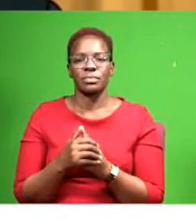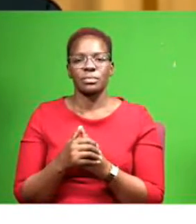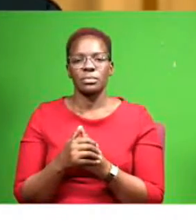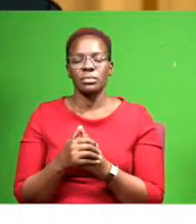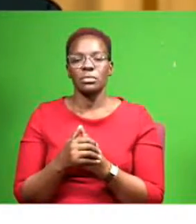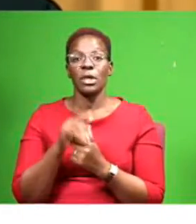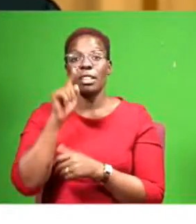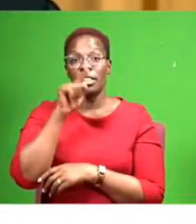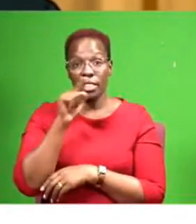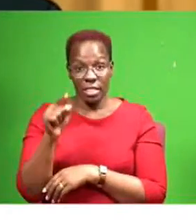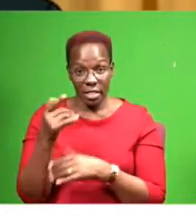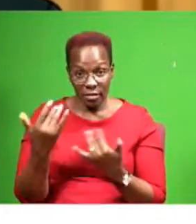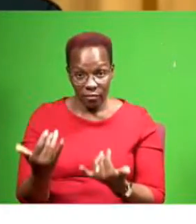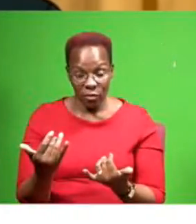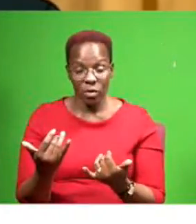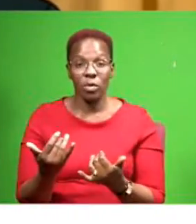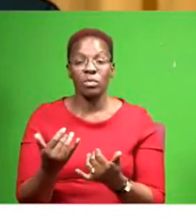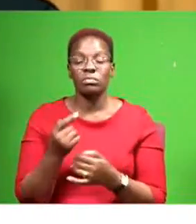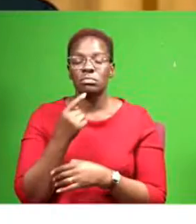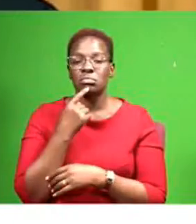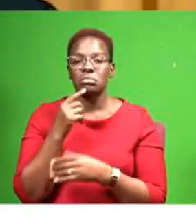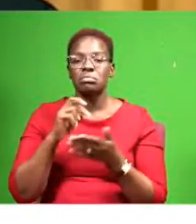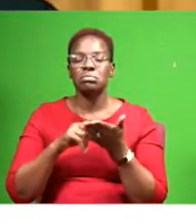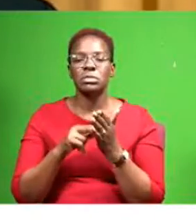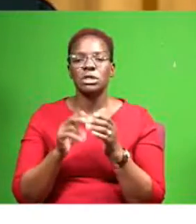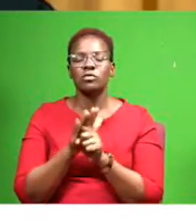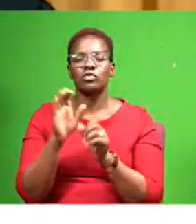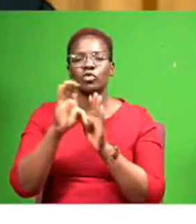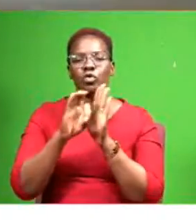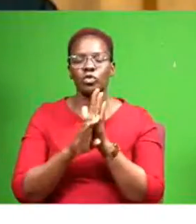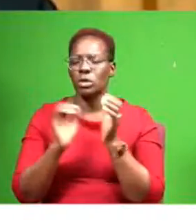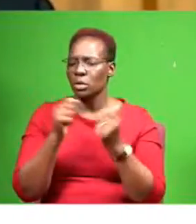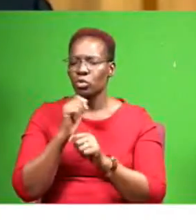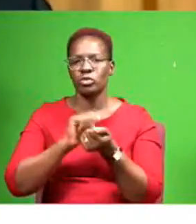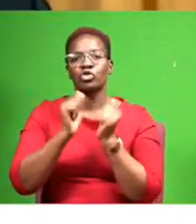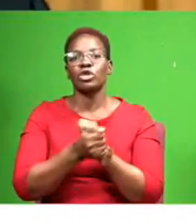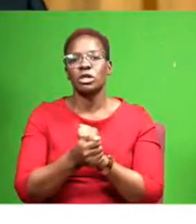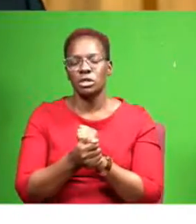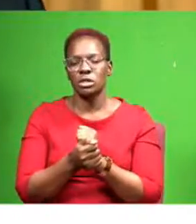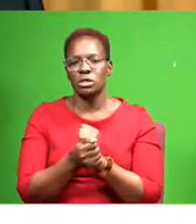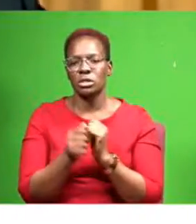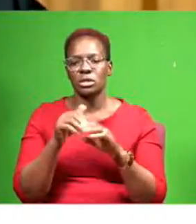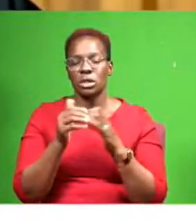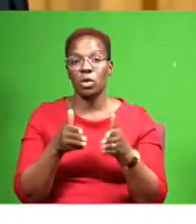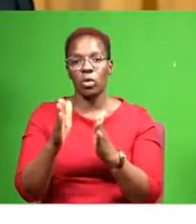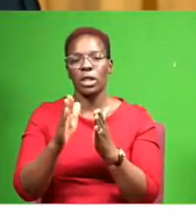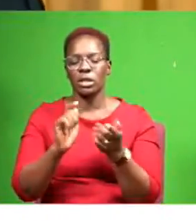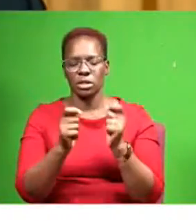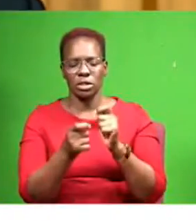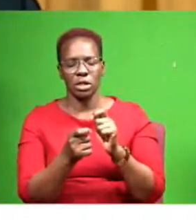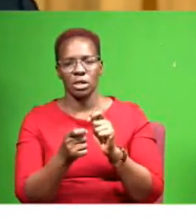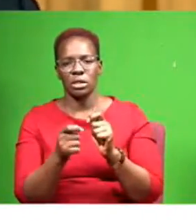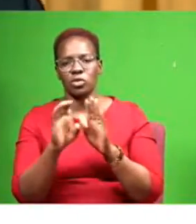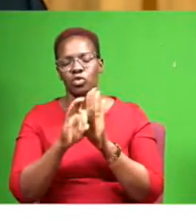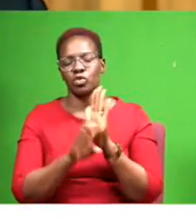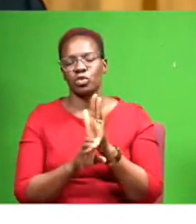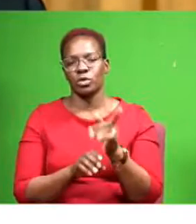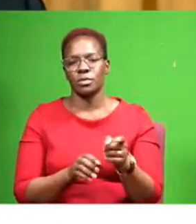And therefore, it would be saying the whole Constitution cannot be amended in a way that alters or changes the